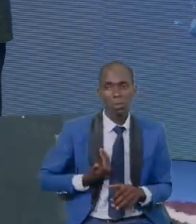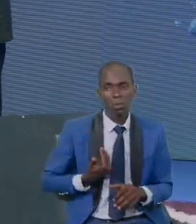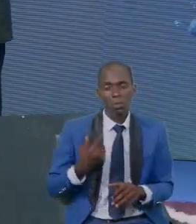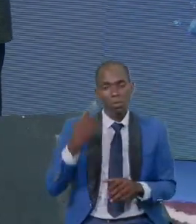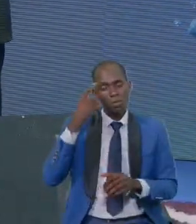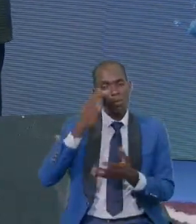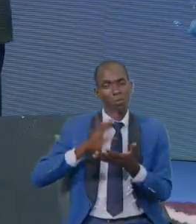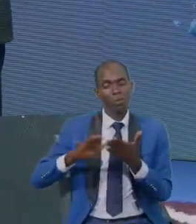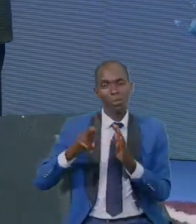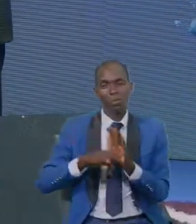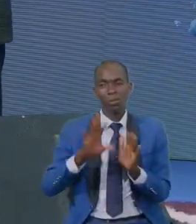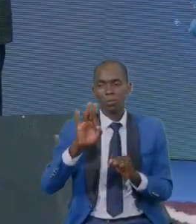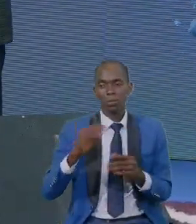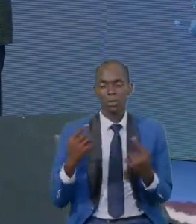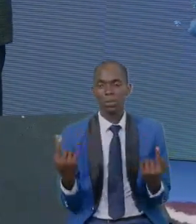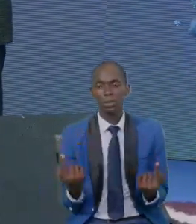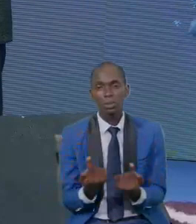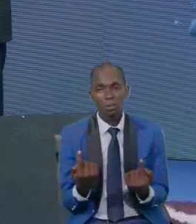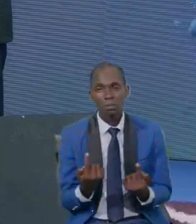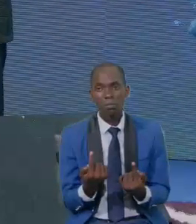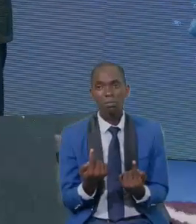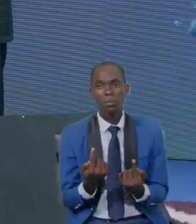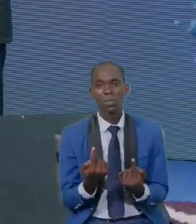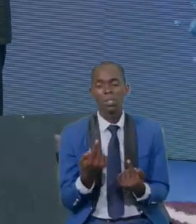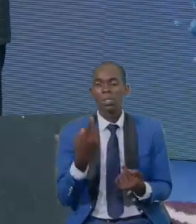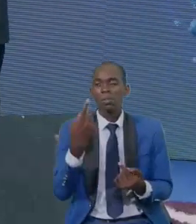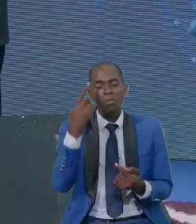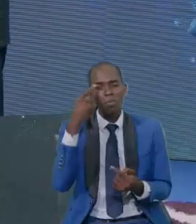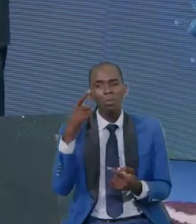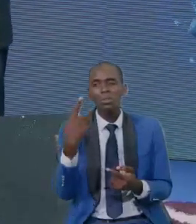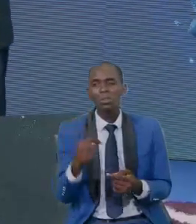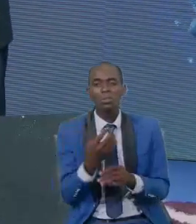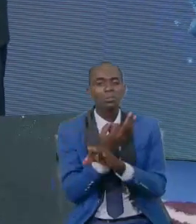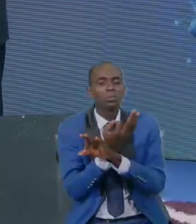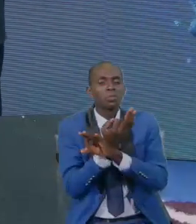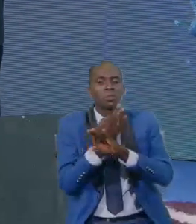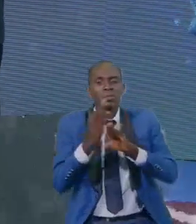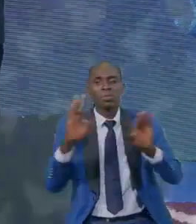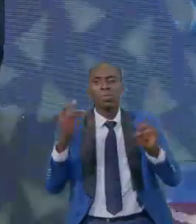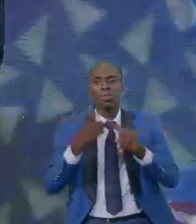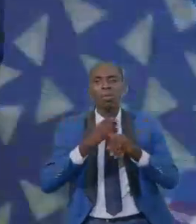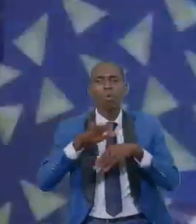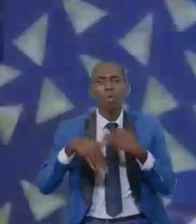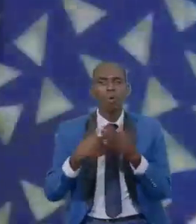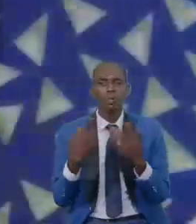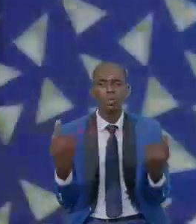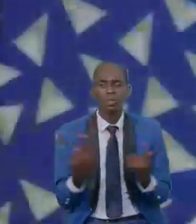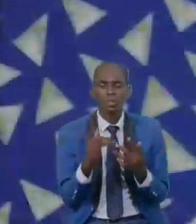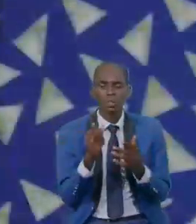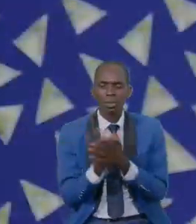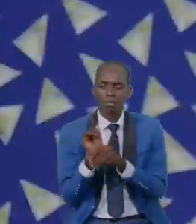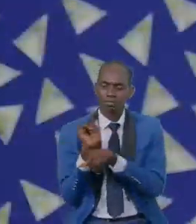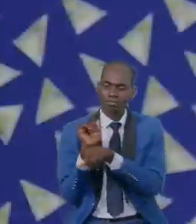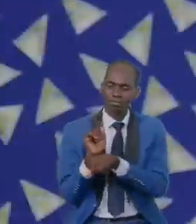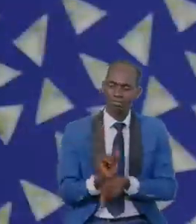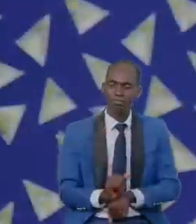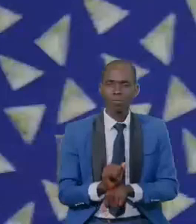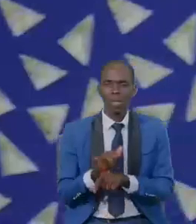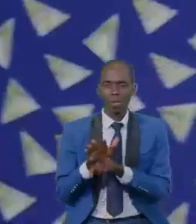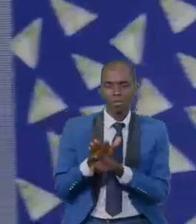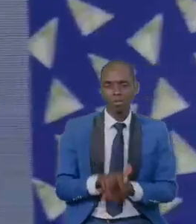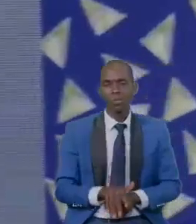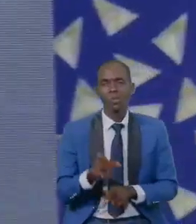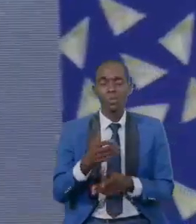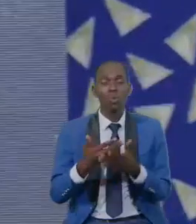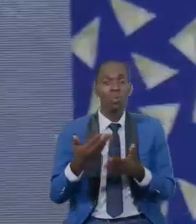forgiveness of your sin, the freedom from all the sins that tied you down before,